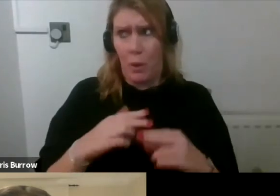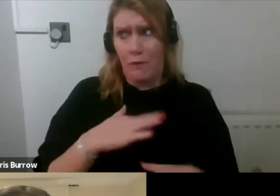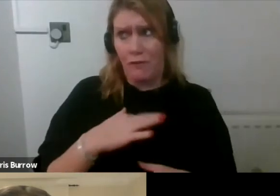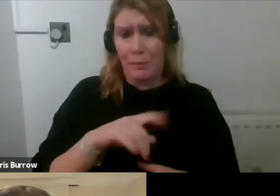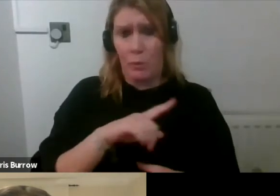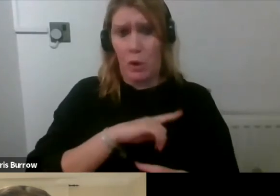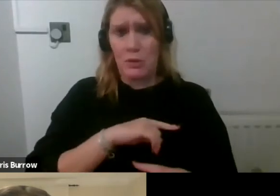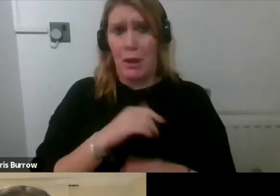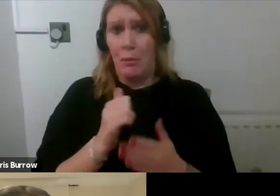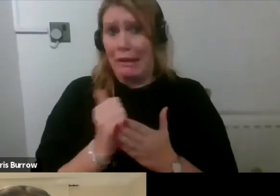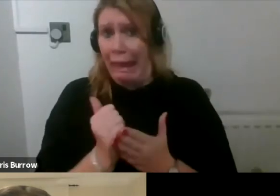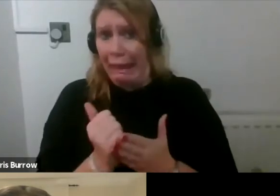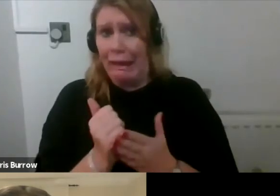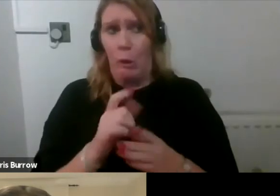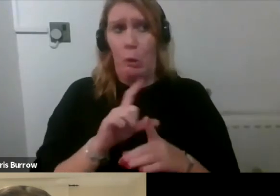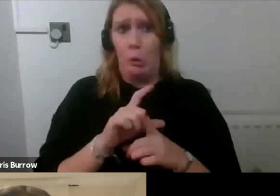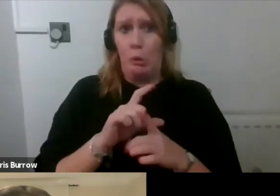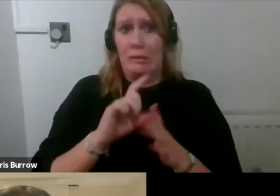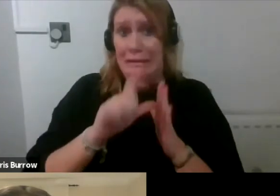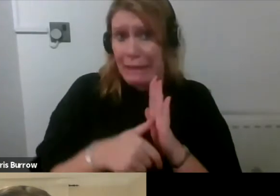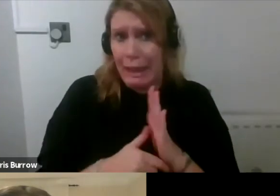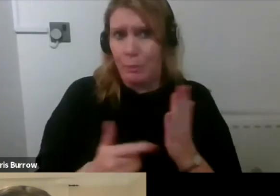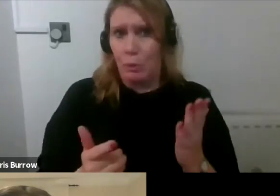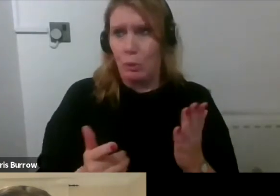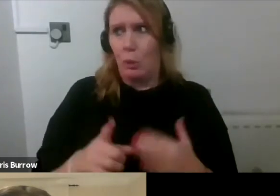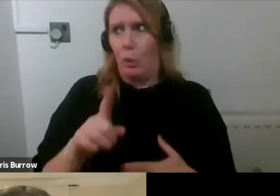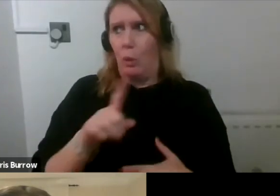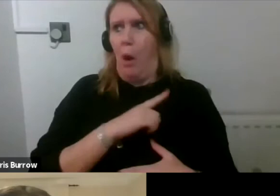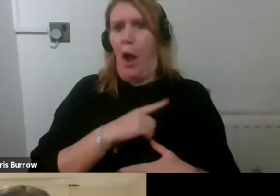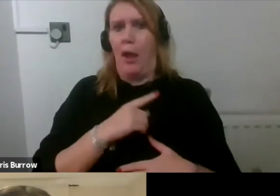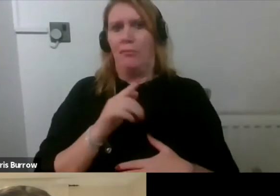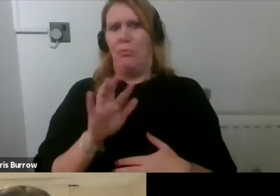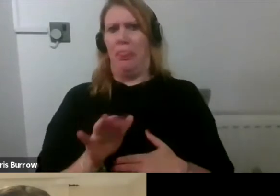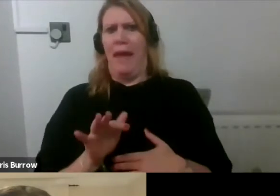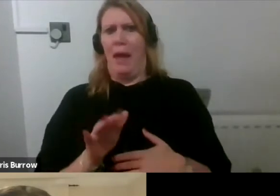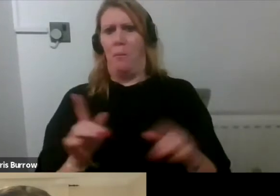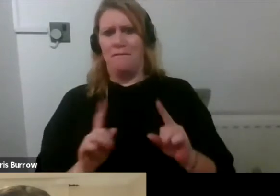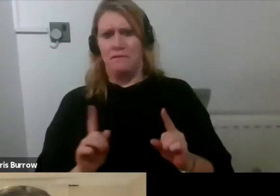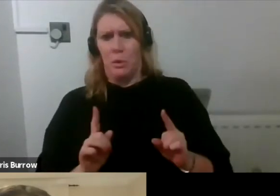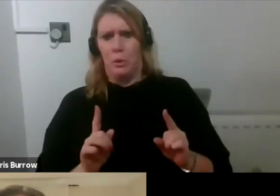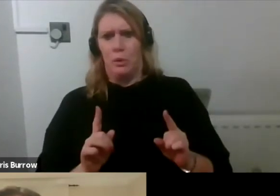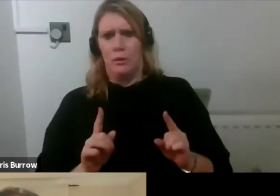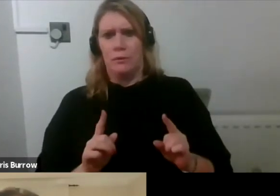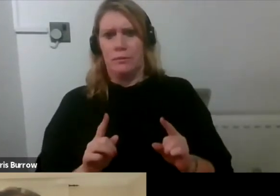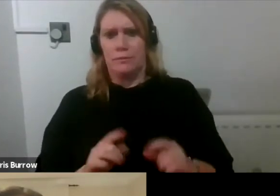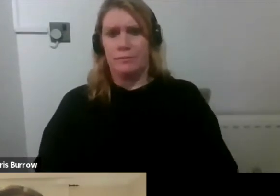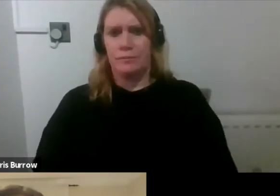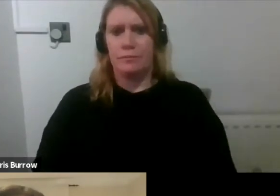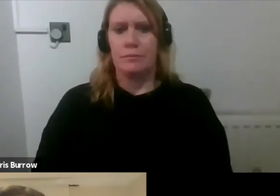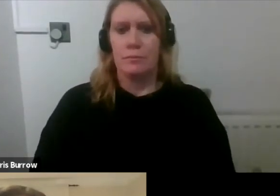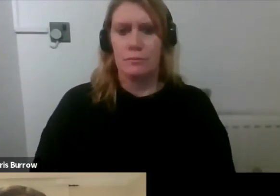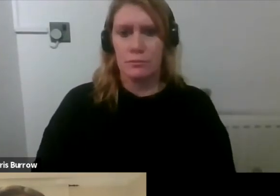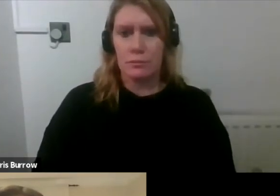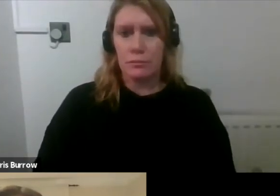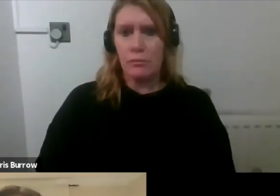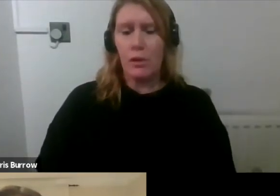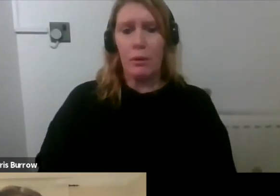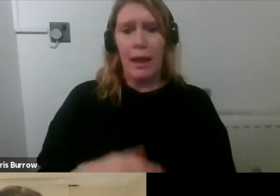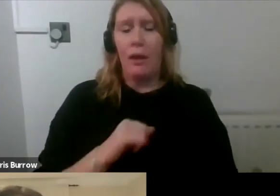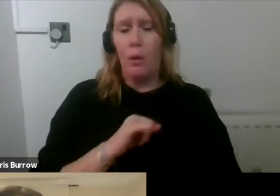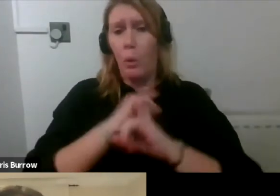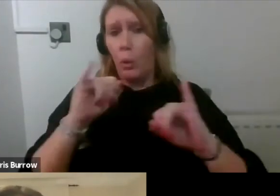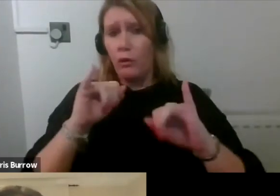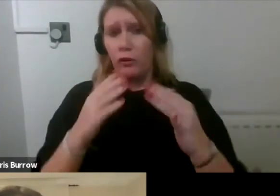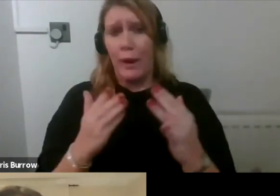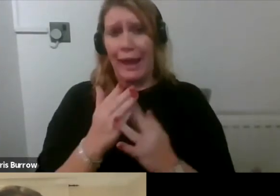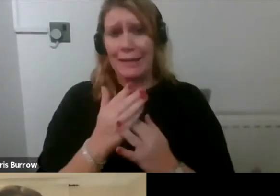disabled people, quite why we were there. Um, we had appalling access and got very cold and very unwell, but